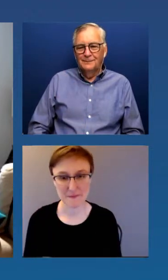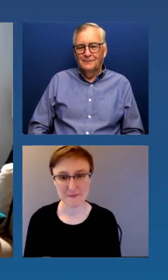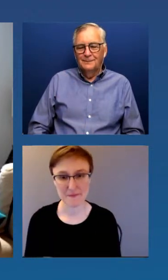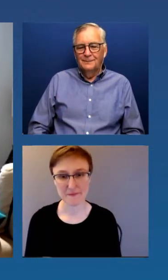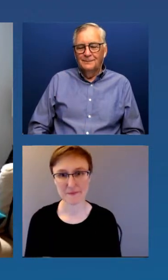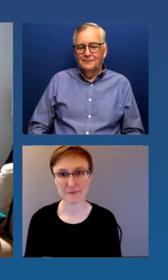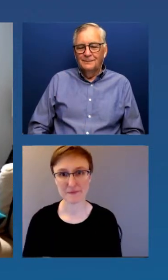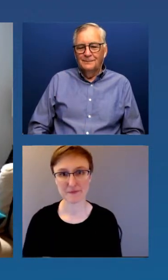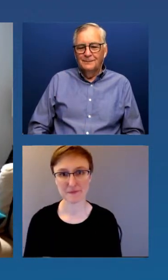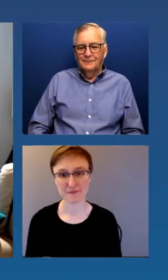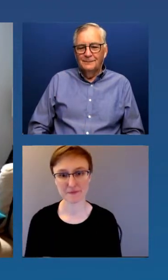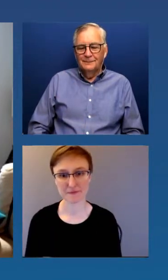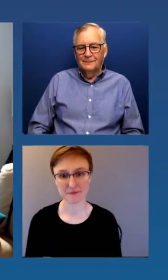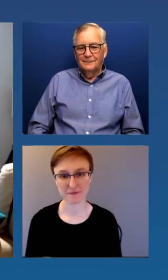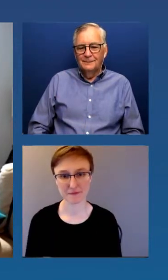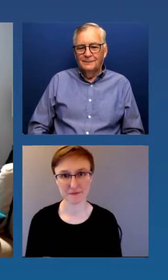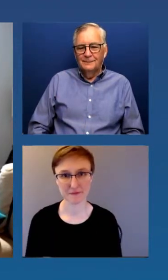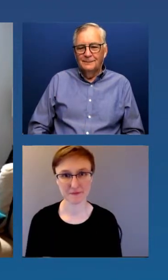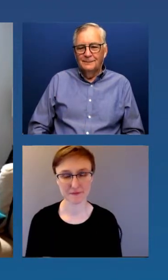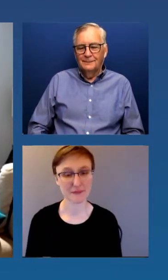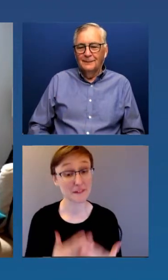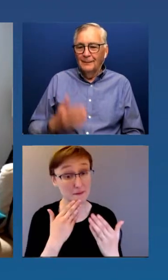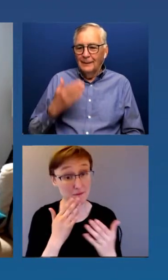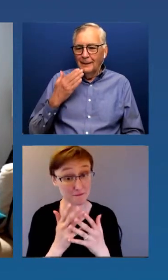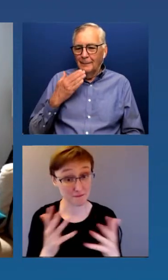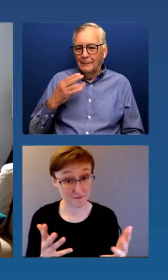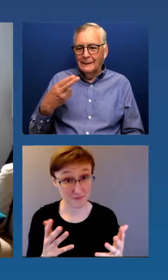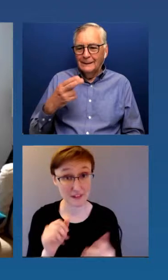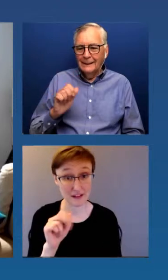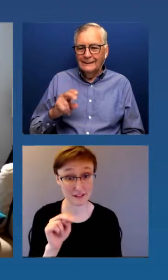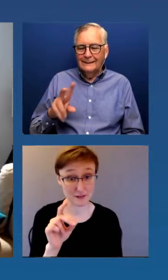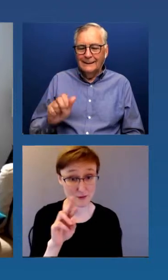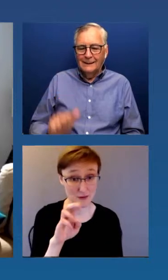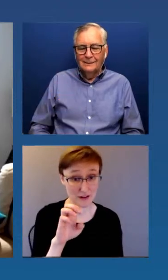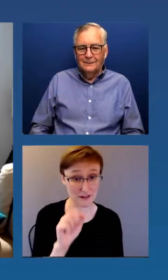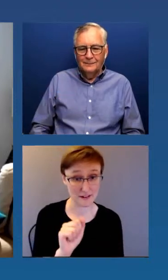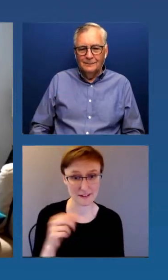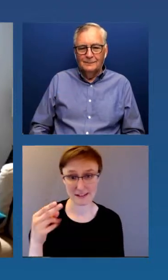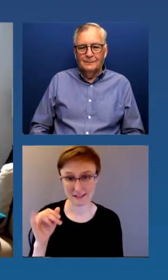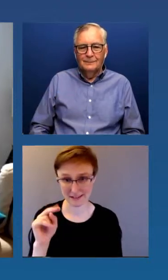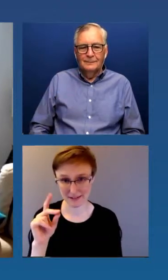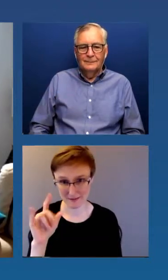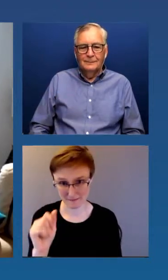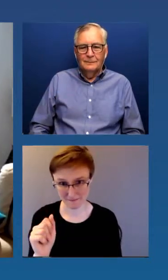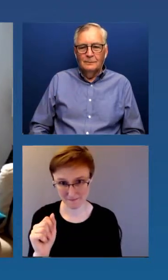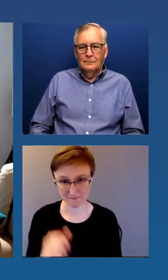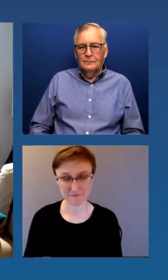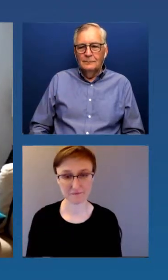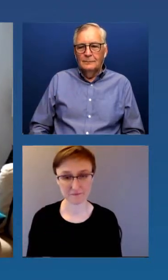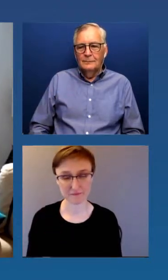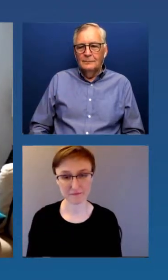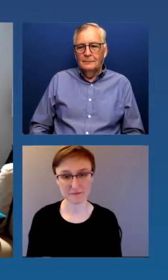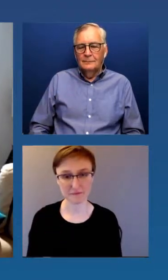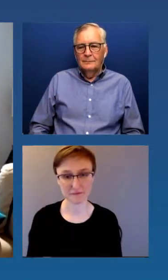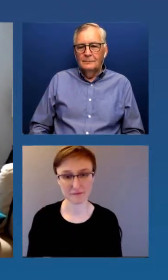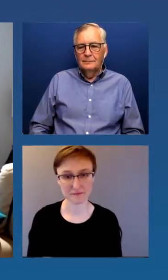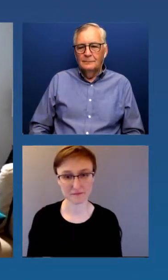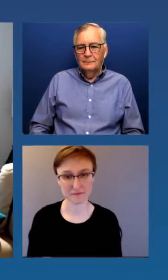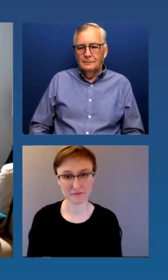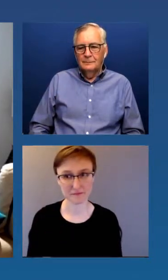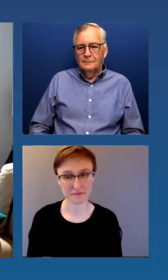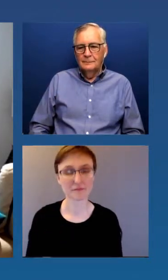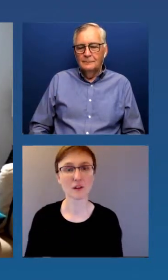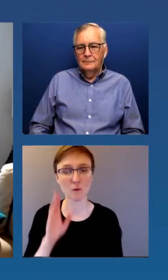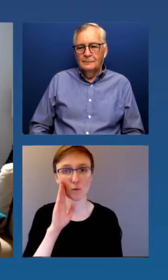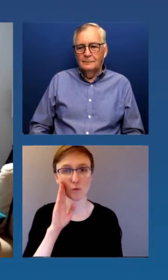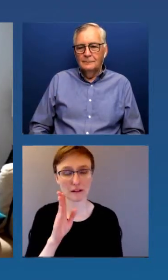Thank you very much, Andrea. Merci, Hindia. I will now invite each agency in reverse alphabetical order to ask your question.